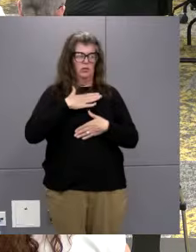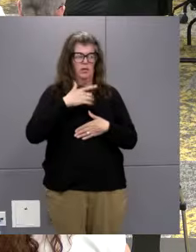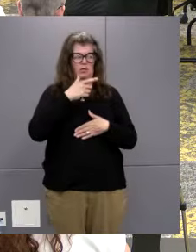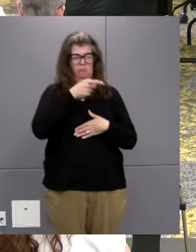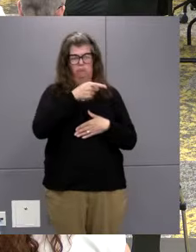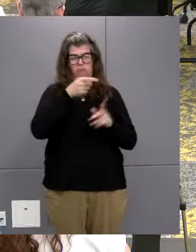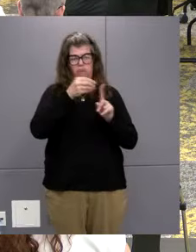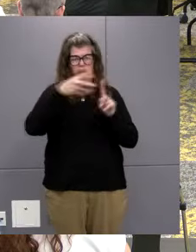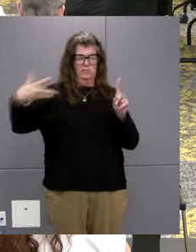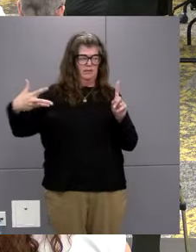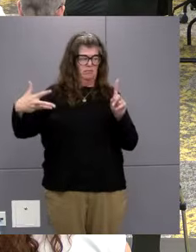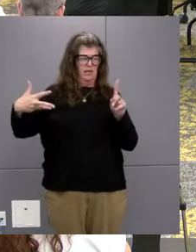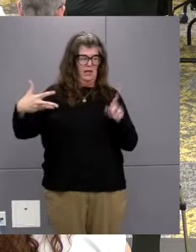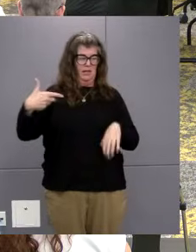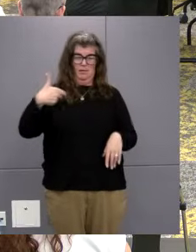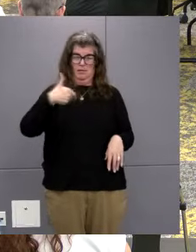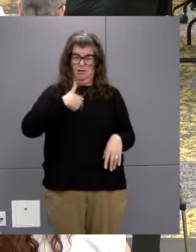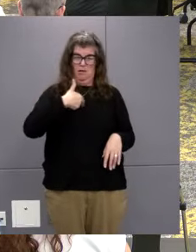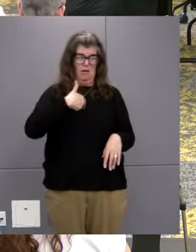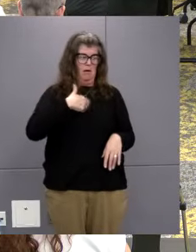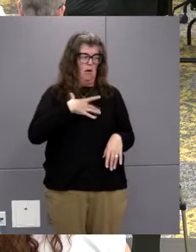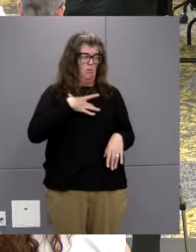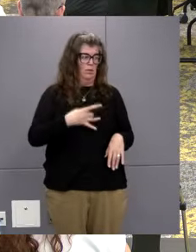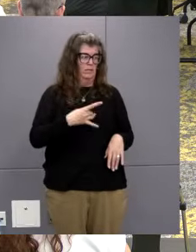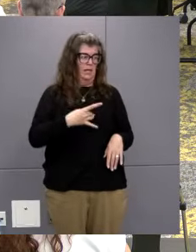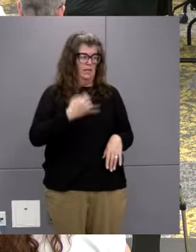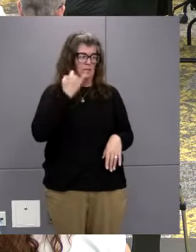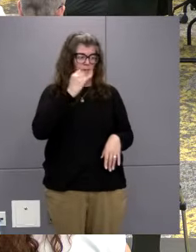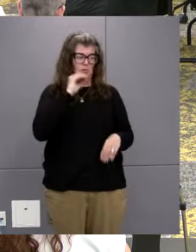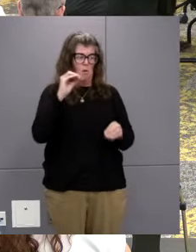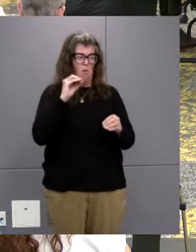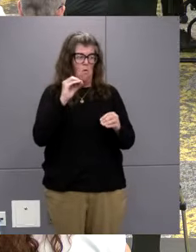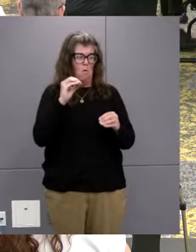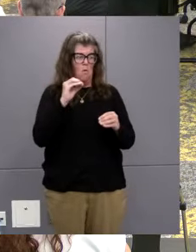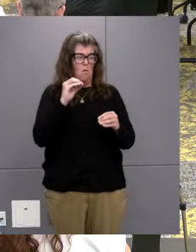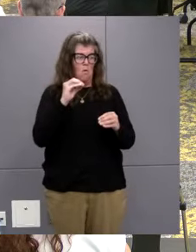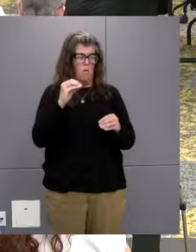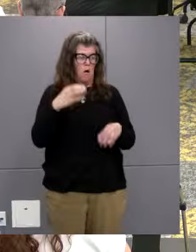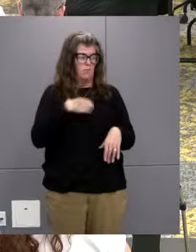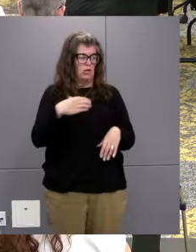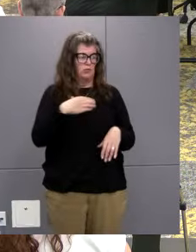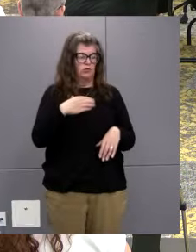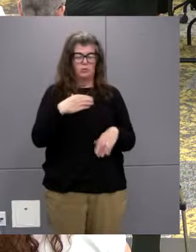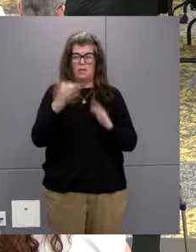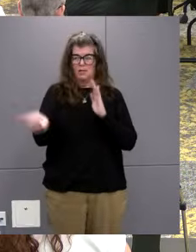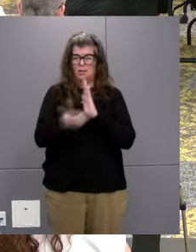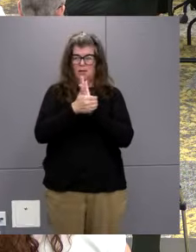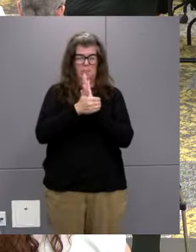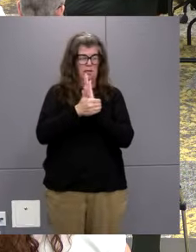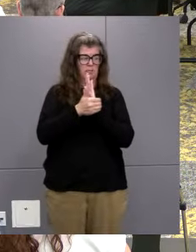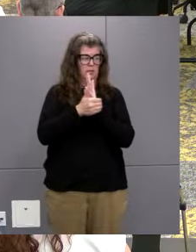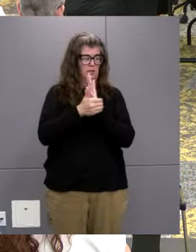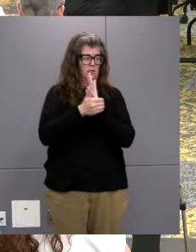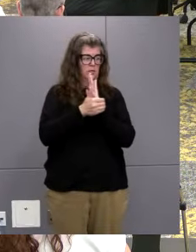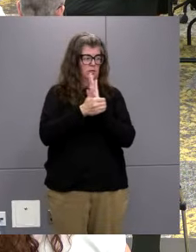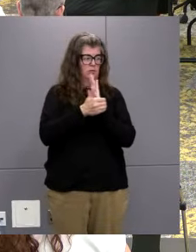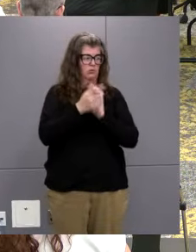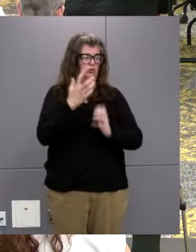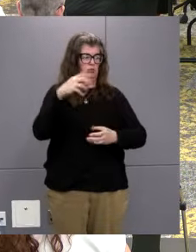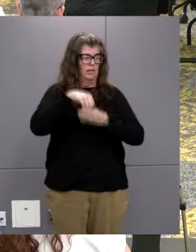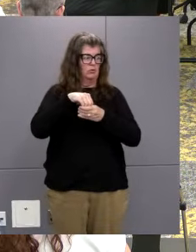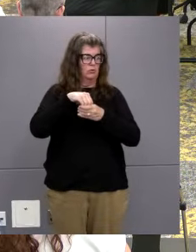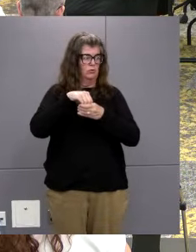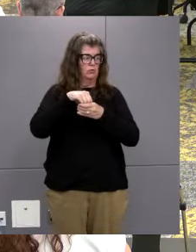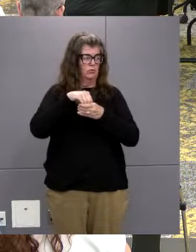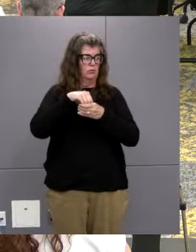though. What I would like to do, if there's no objection, is to make an amendment to Art's motion to just include all of